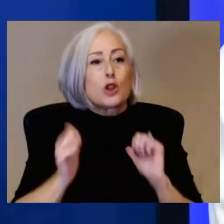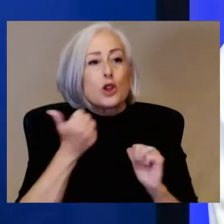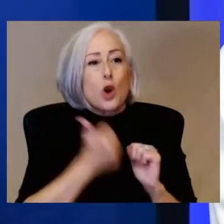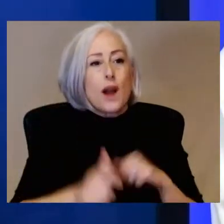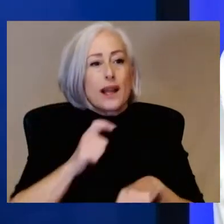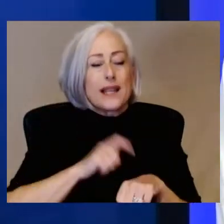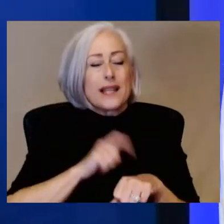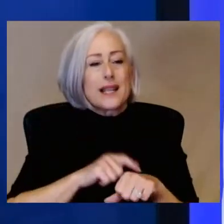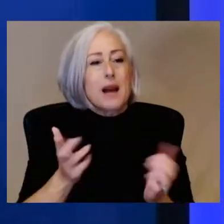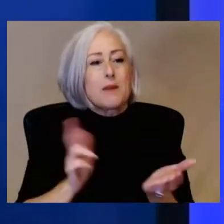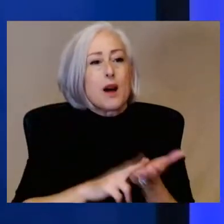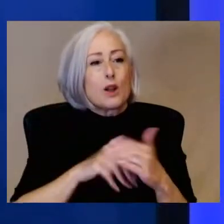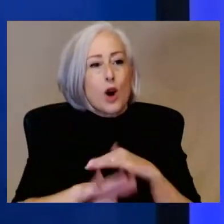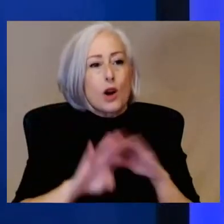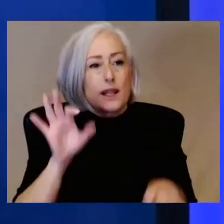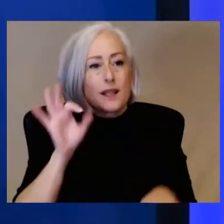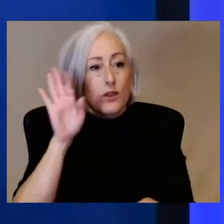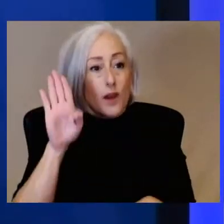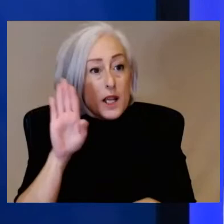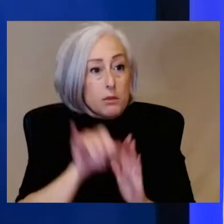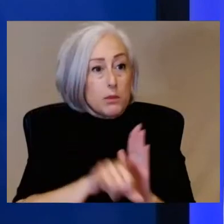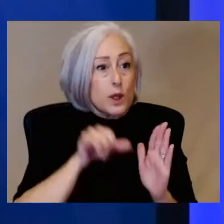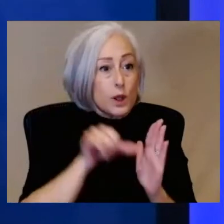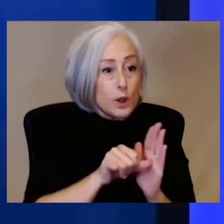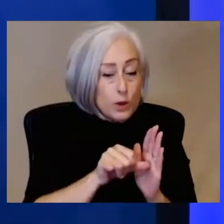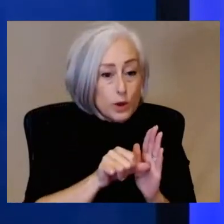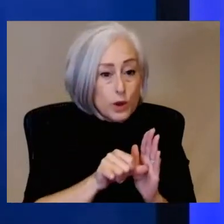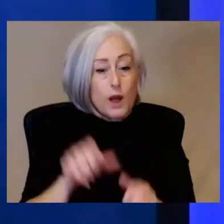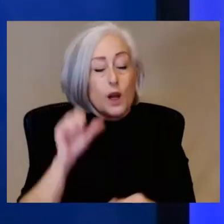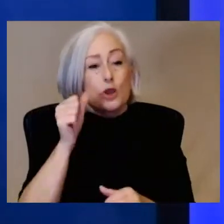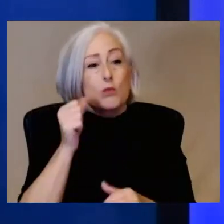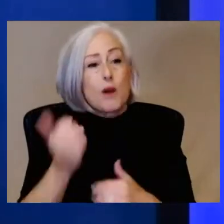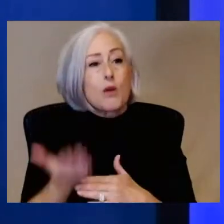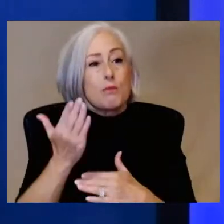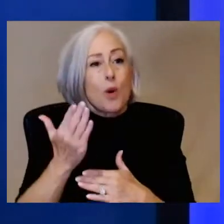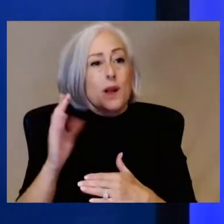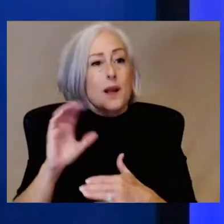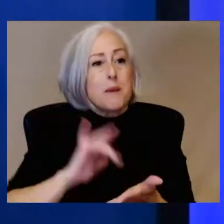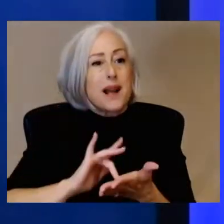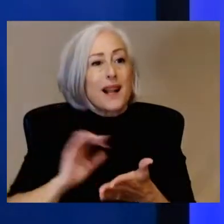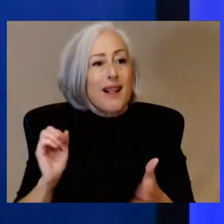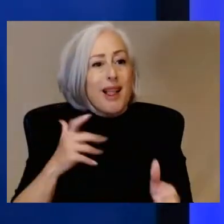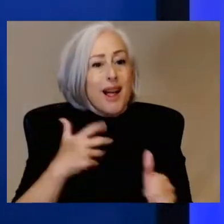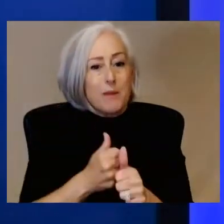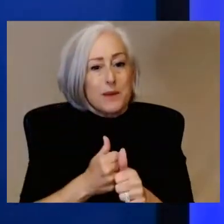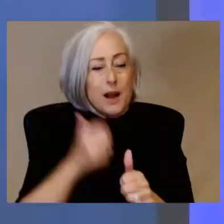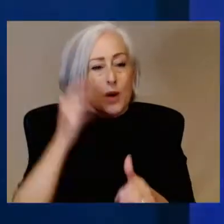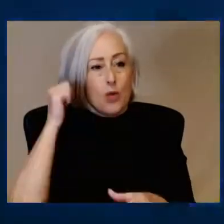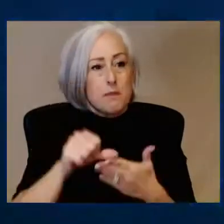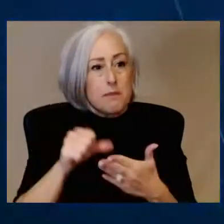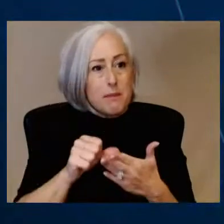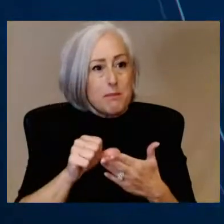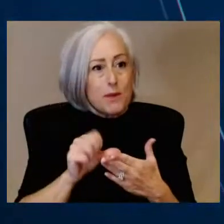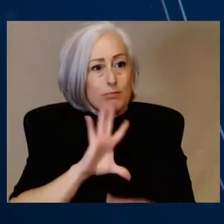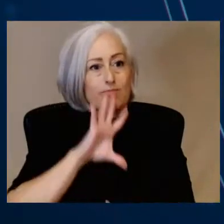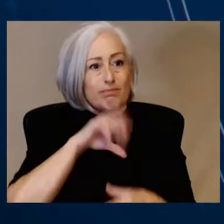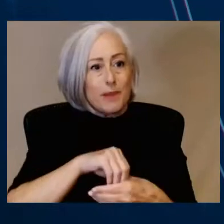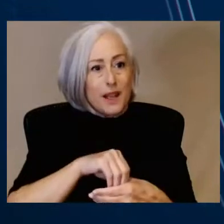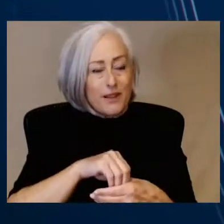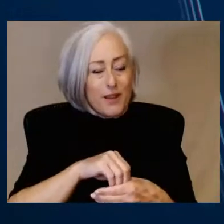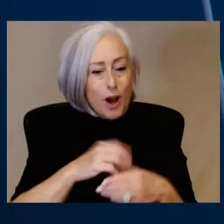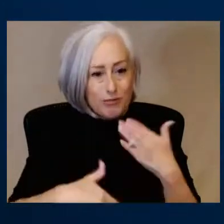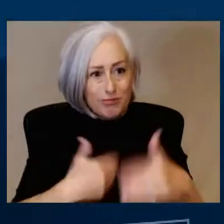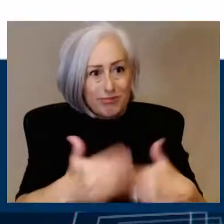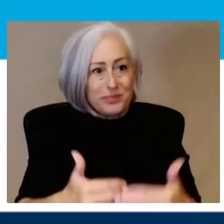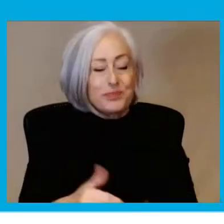page or YouTube channel. We're back tomorrow with the Morning Medical Update. Have a great day, and remember, stay in the game. Coming up tomorrow on the